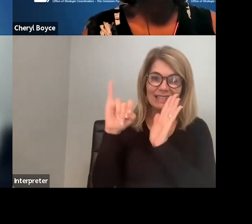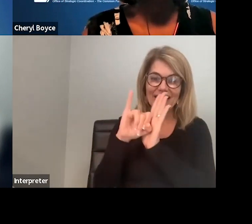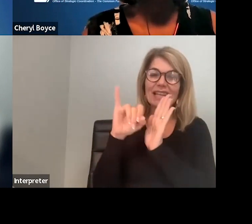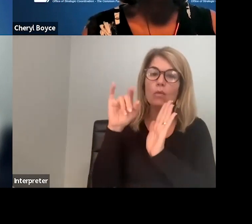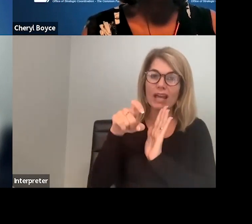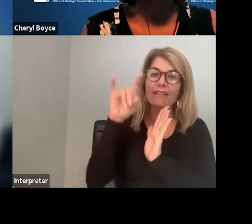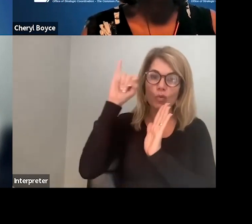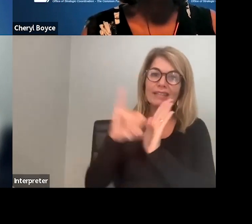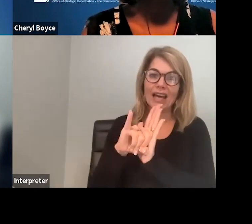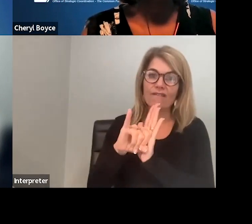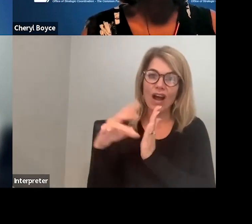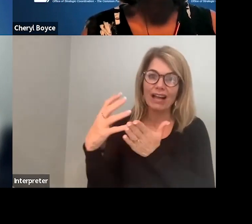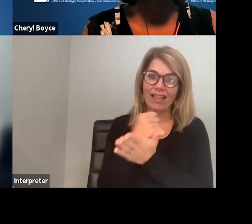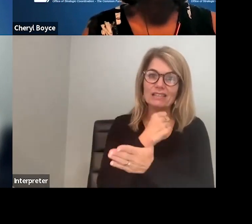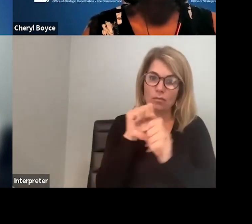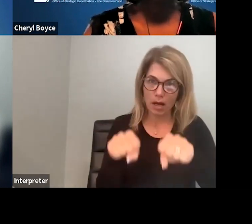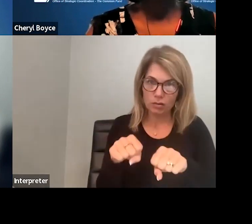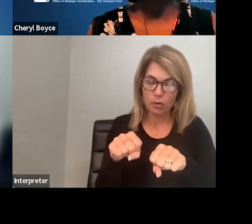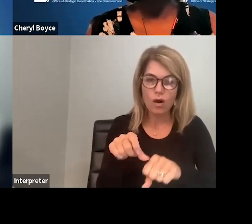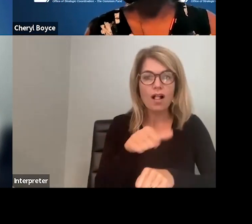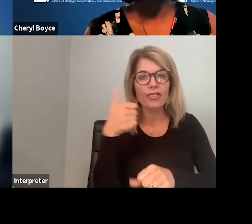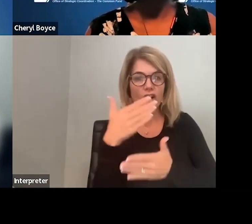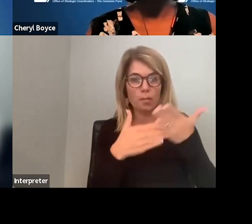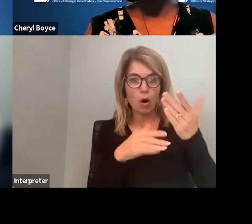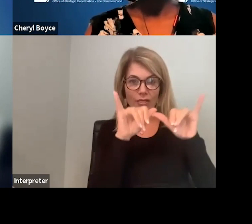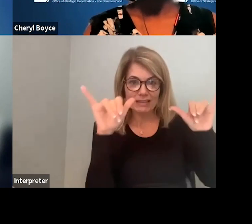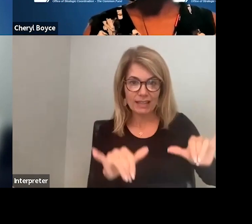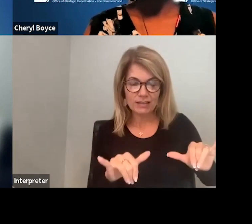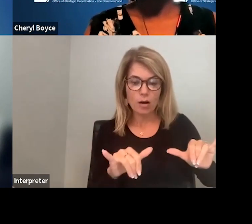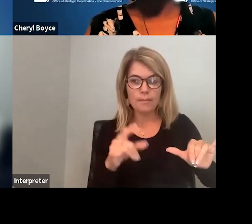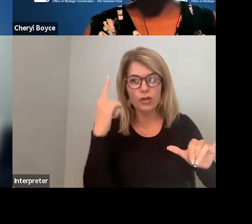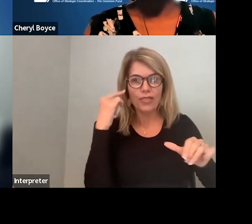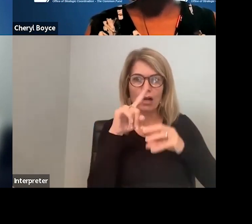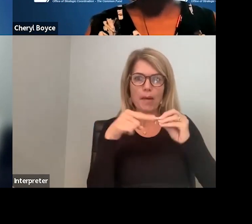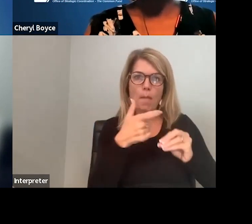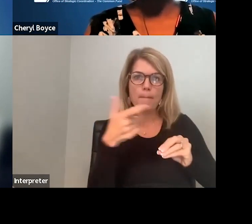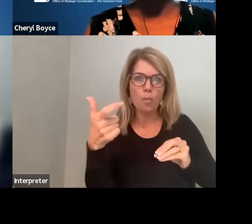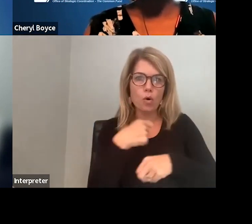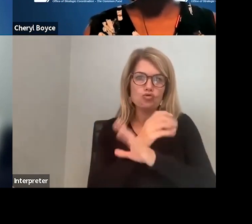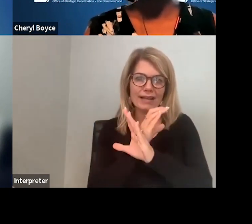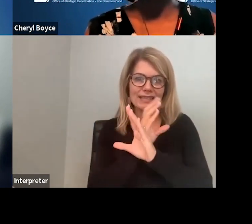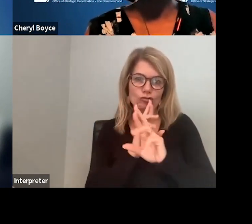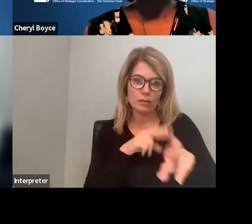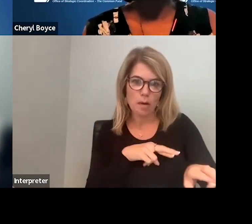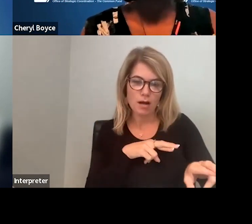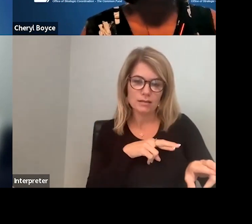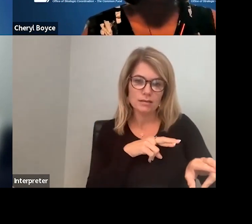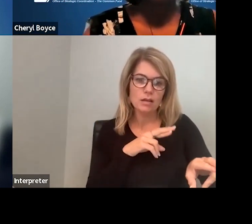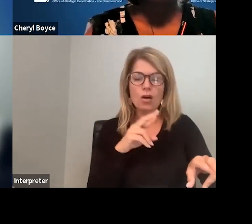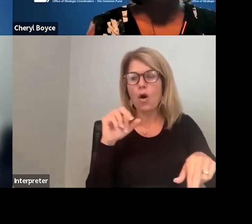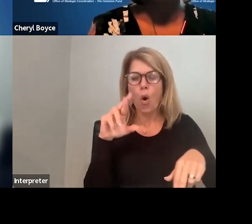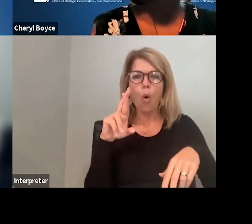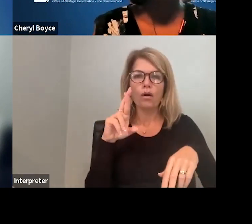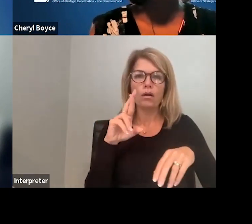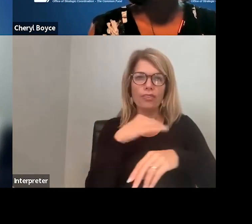So that's one part of it. The other parts of the system, if you think about, mobile crisis response or the crisis receiving